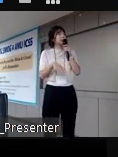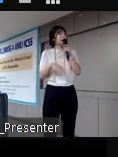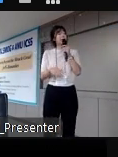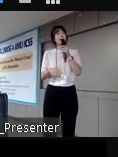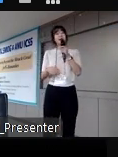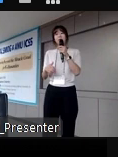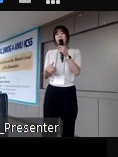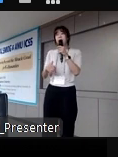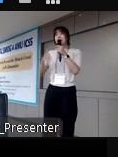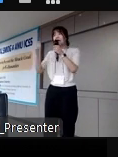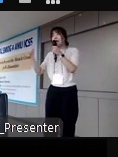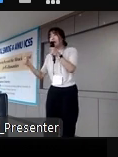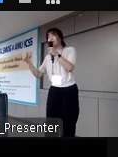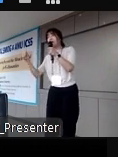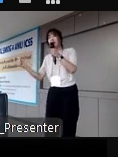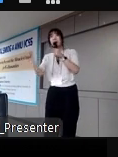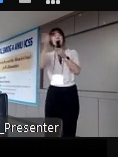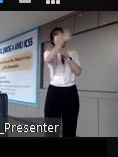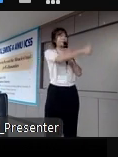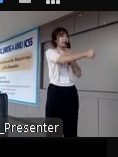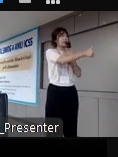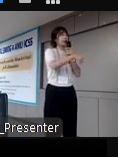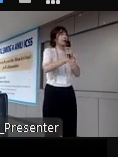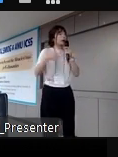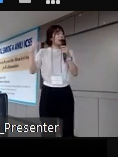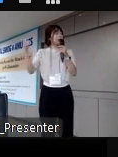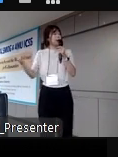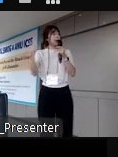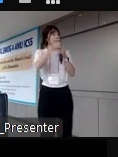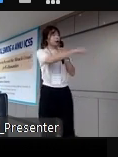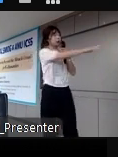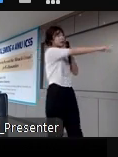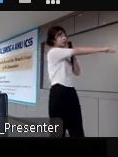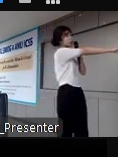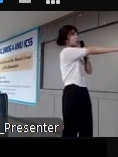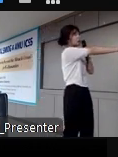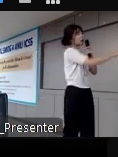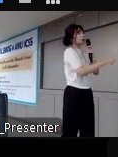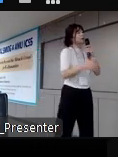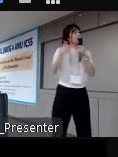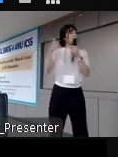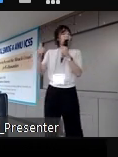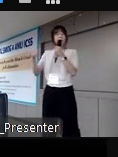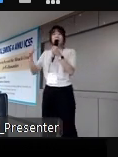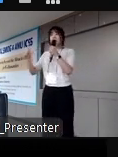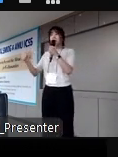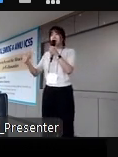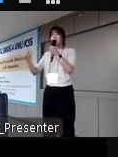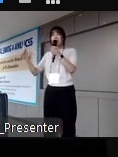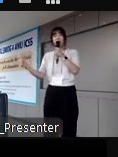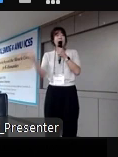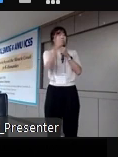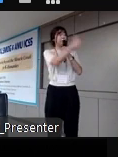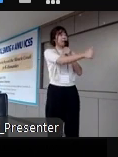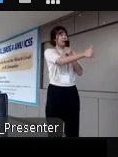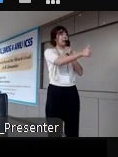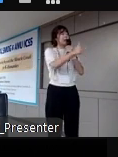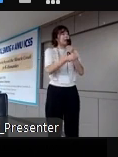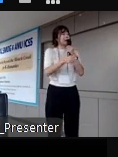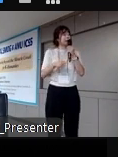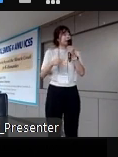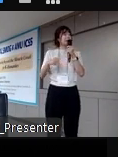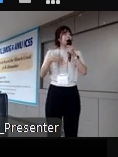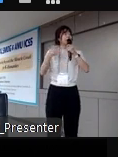what's happening with verbs like help from A to B. In 21, help that is modified from A to B